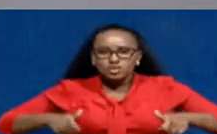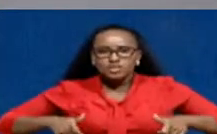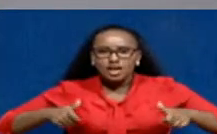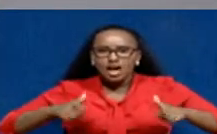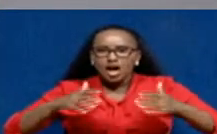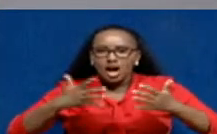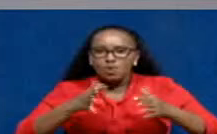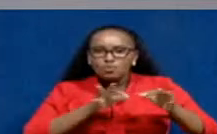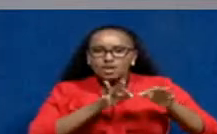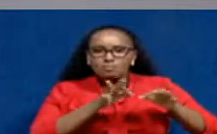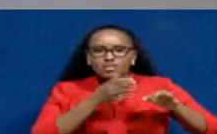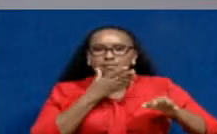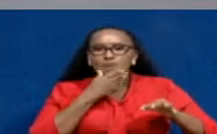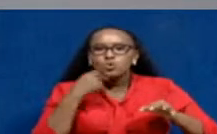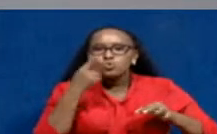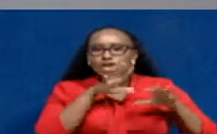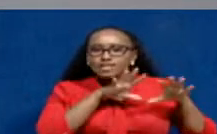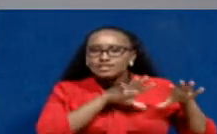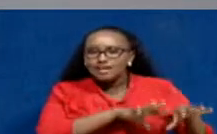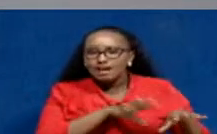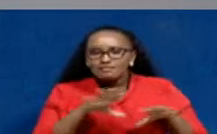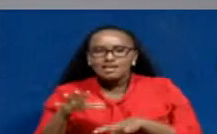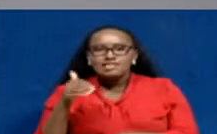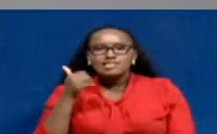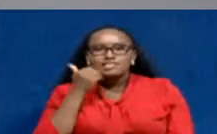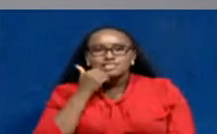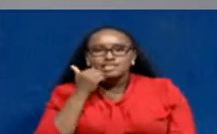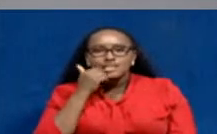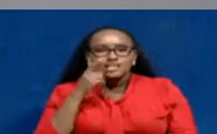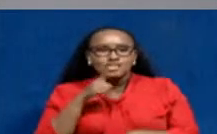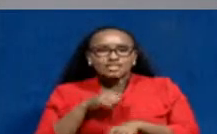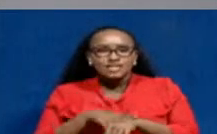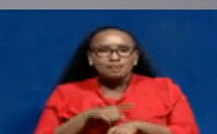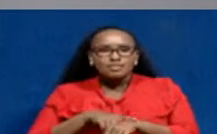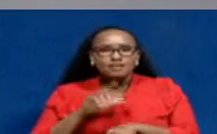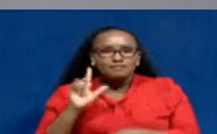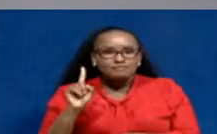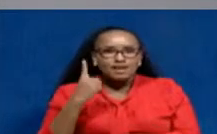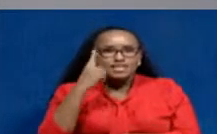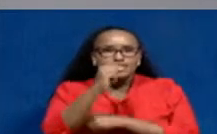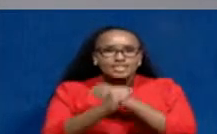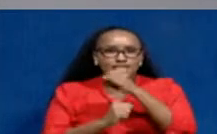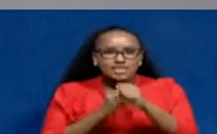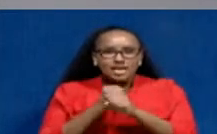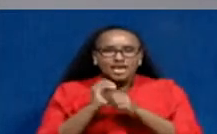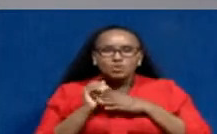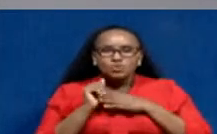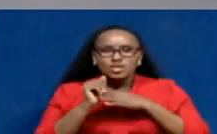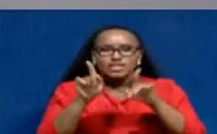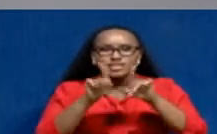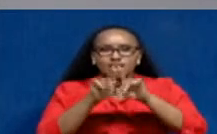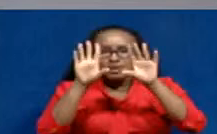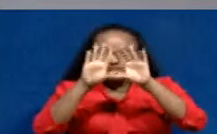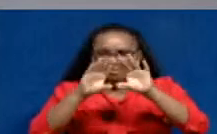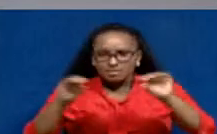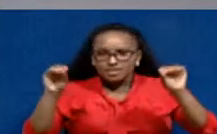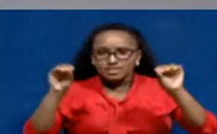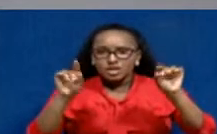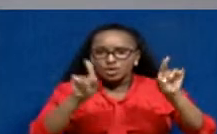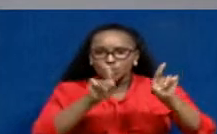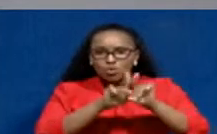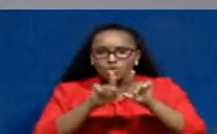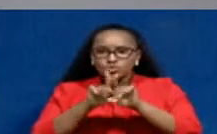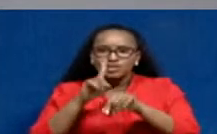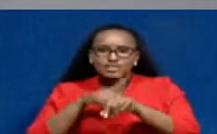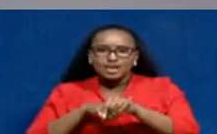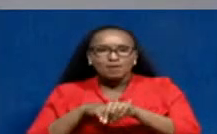man who suffered ill health during his first year of his presidency, and in